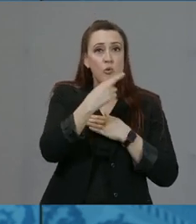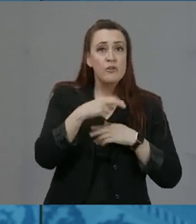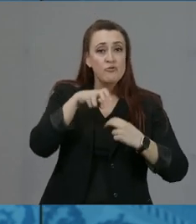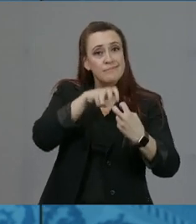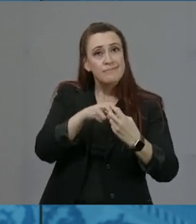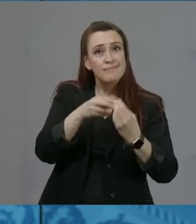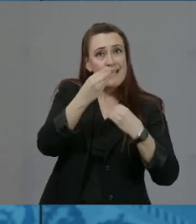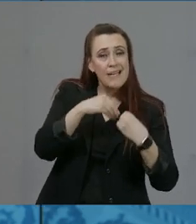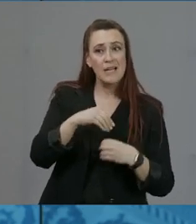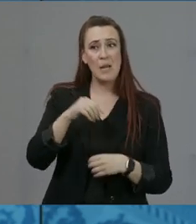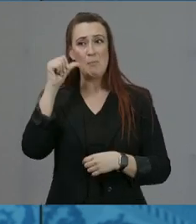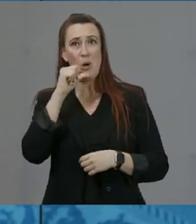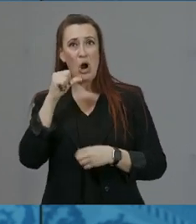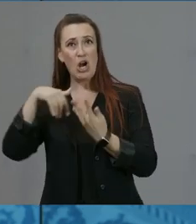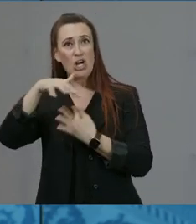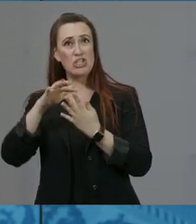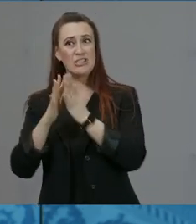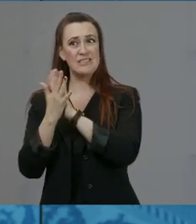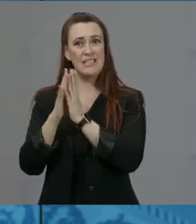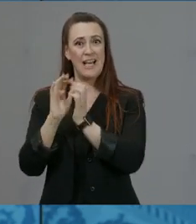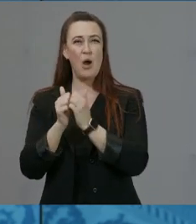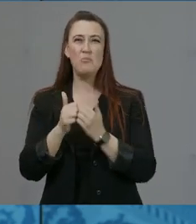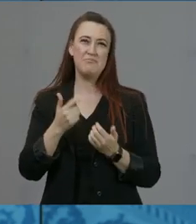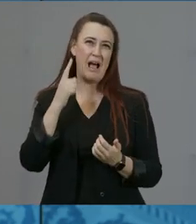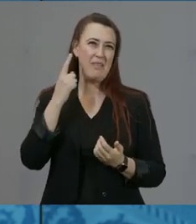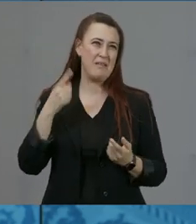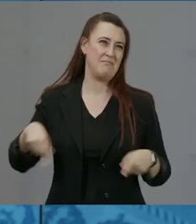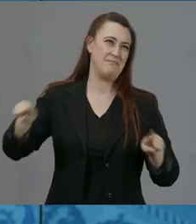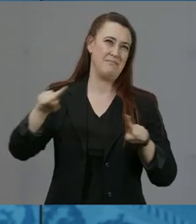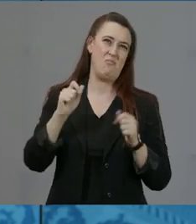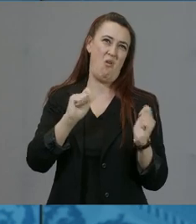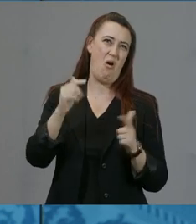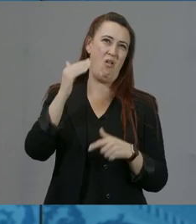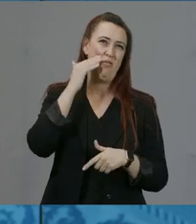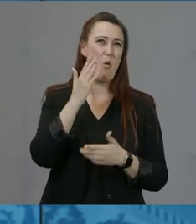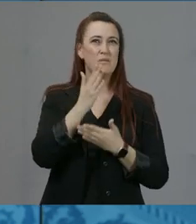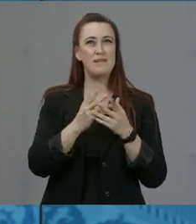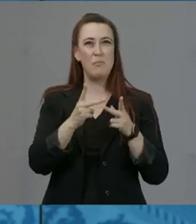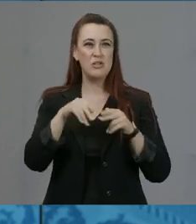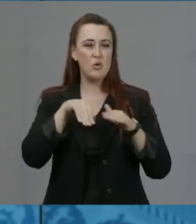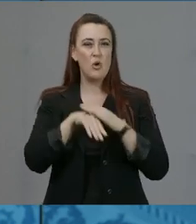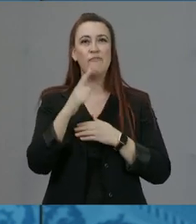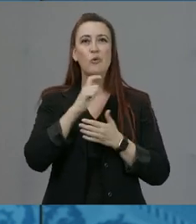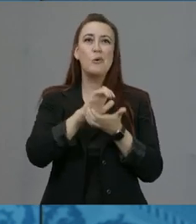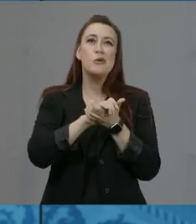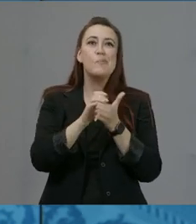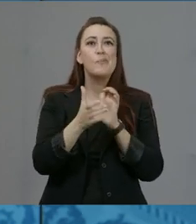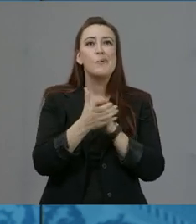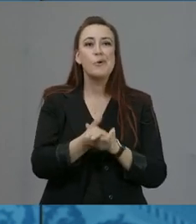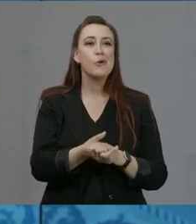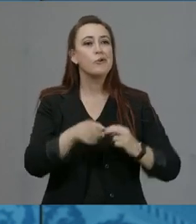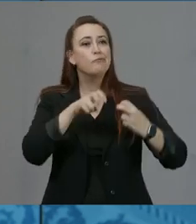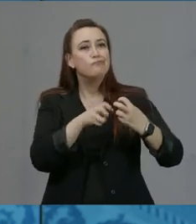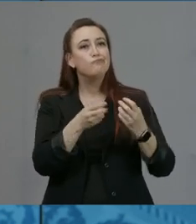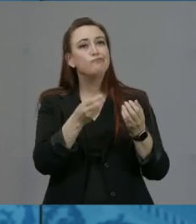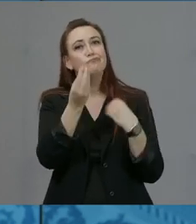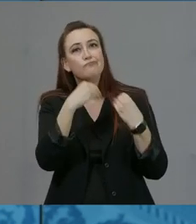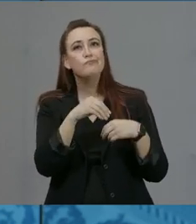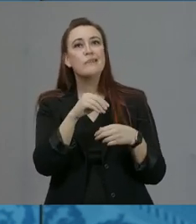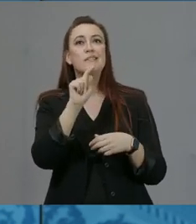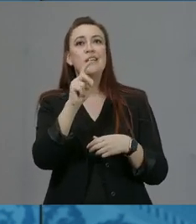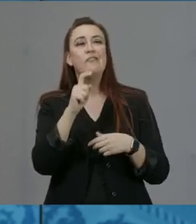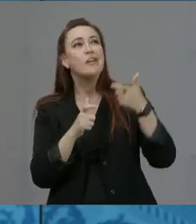on bars. I think we've all been to different places where you go in and you get a cheeseburger and there's TVs and you